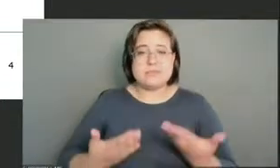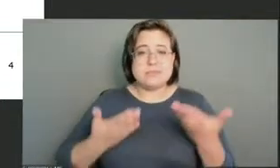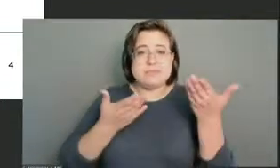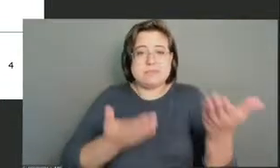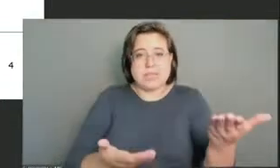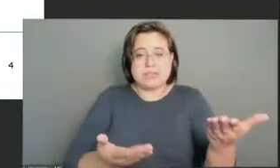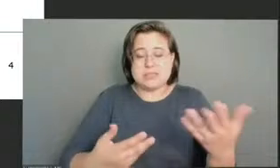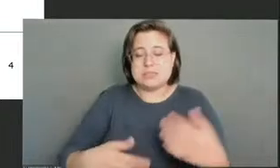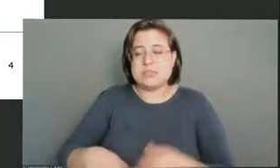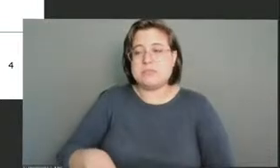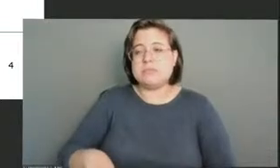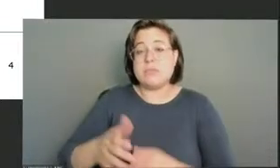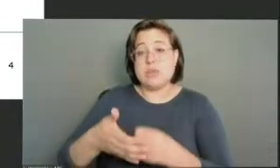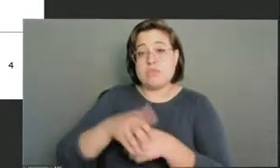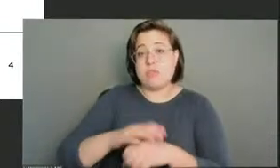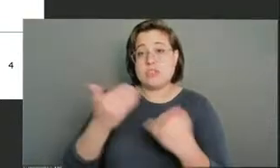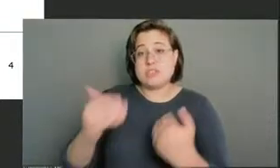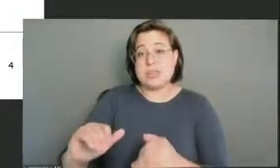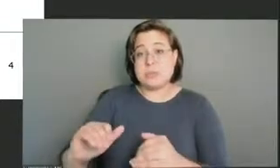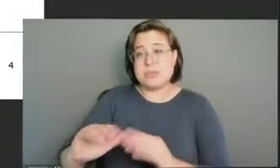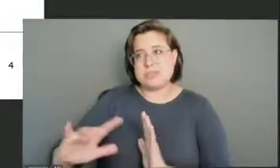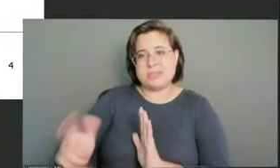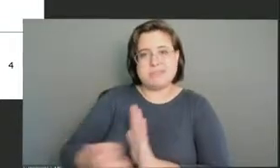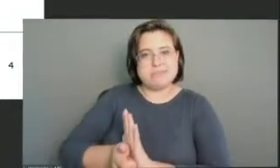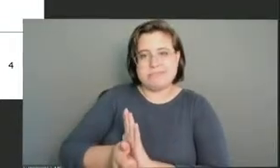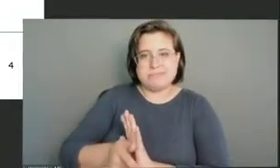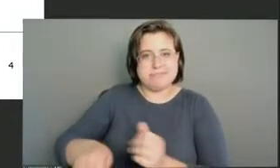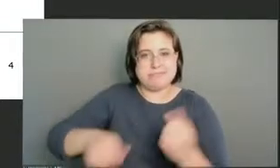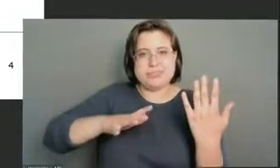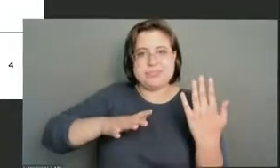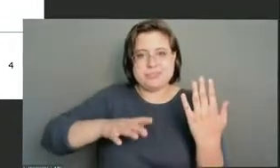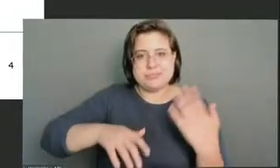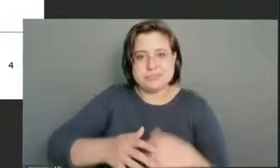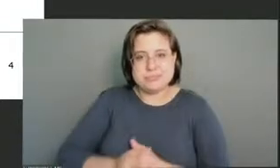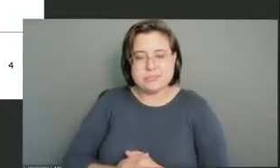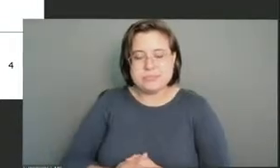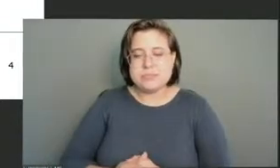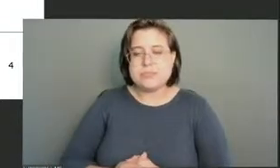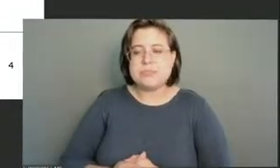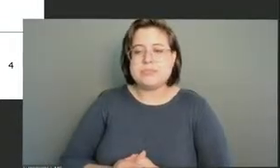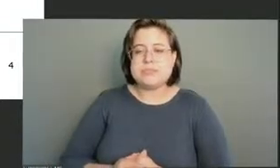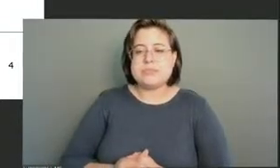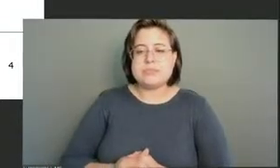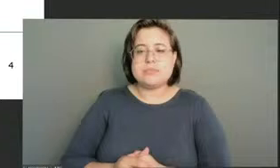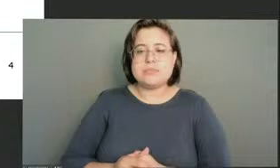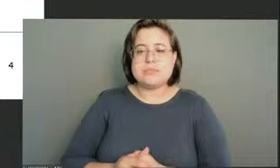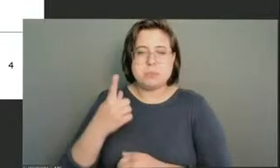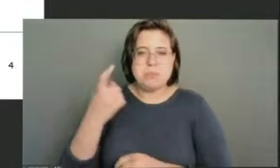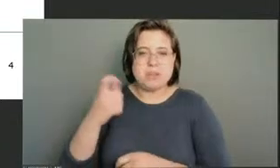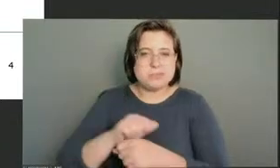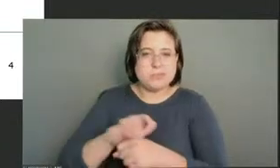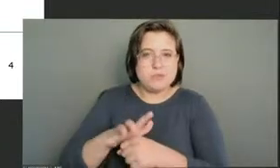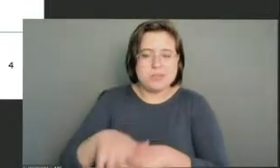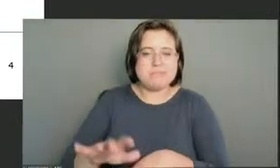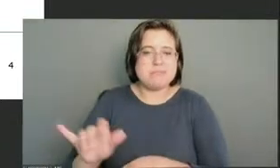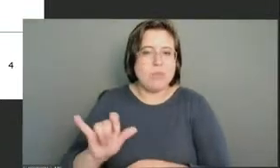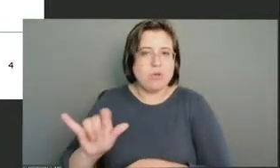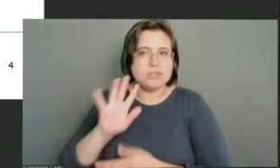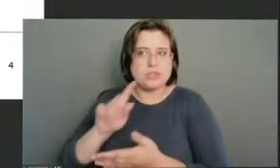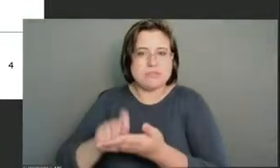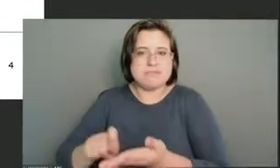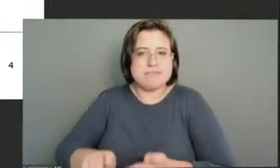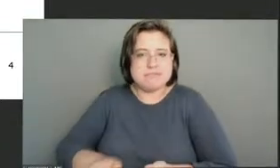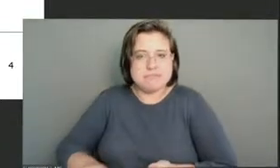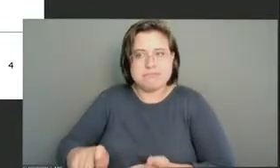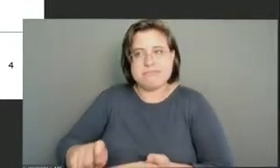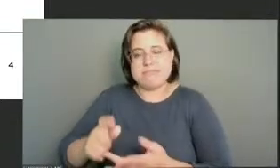limits for long COVID, as well as consider providing comprehensive and appropriate treatments